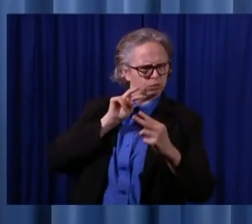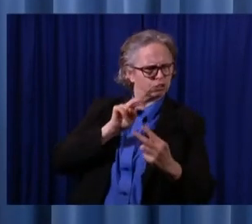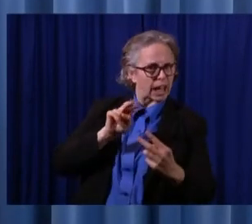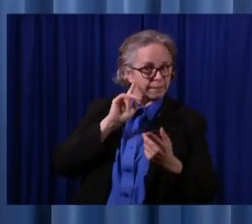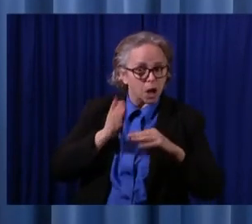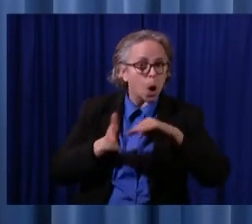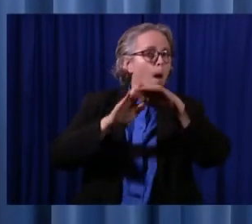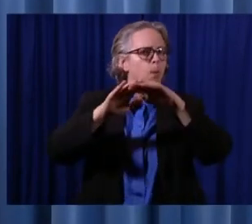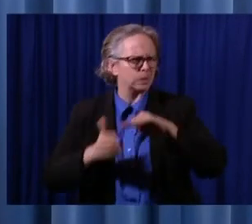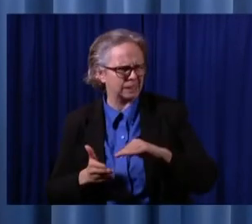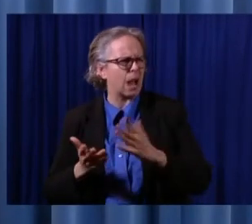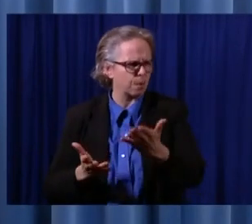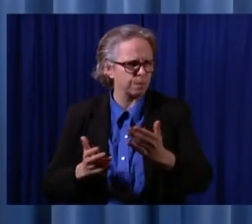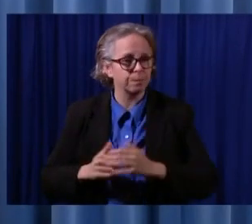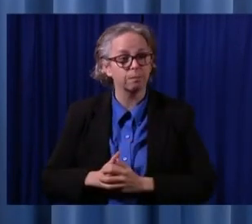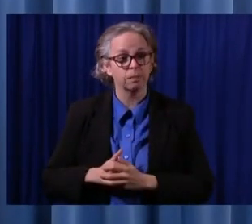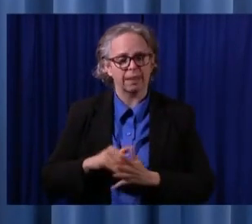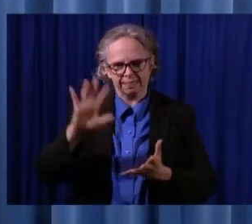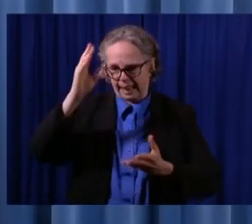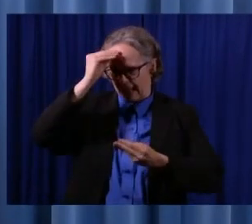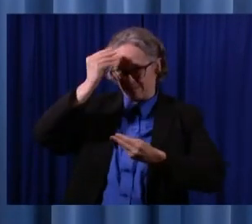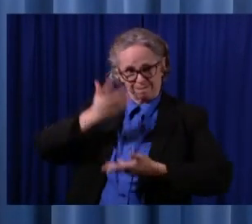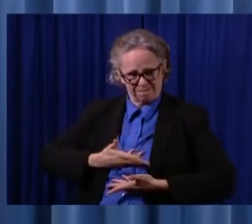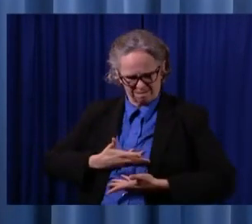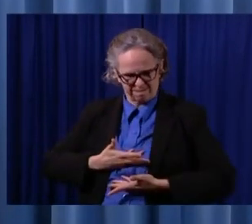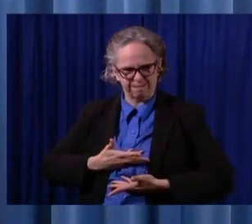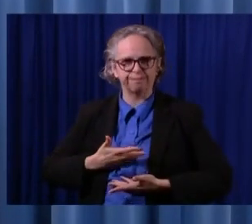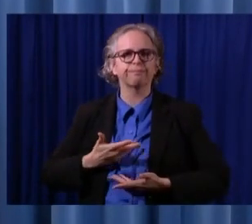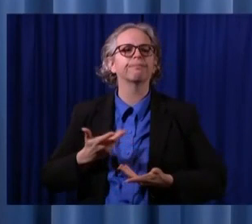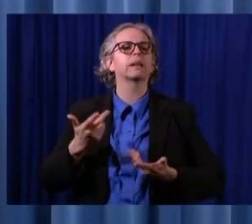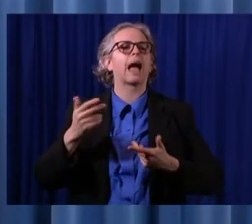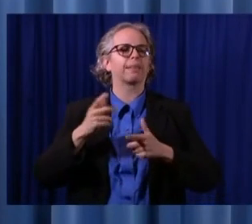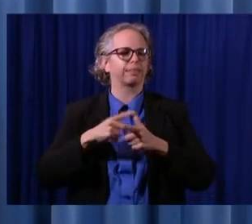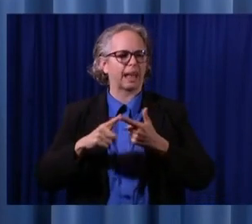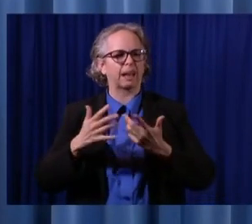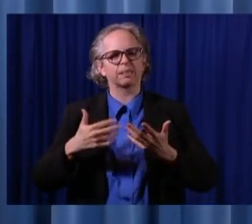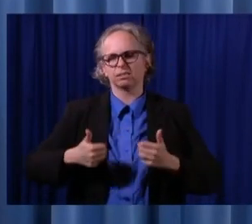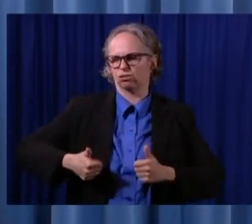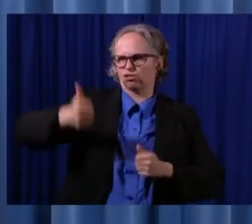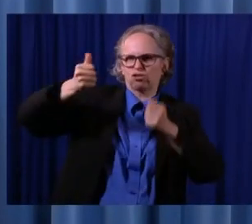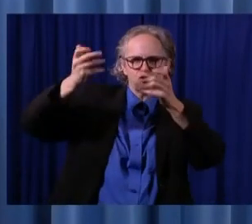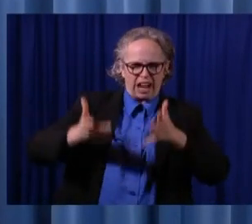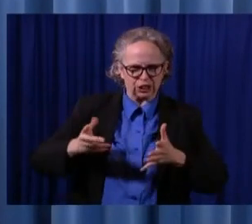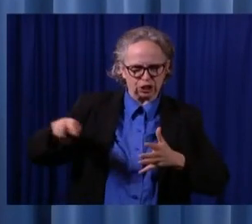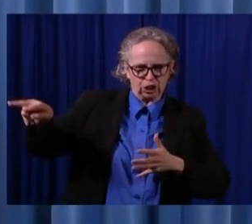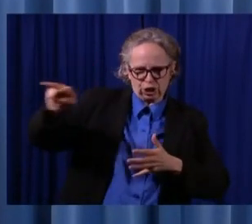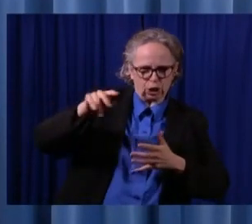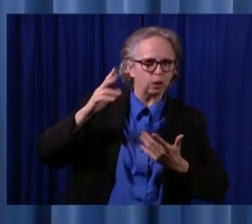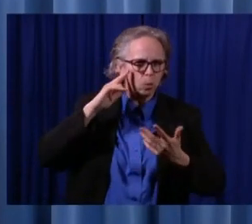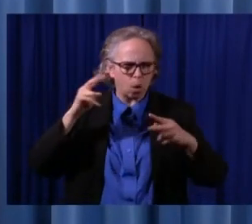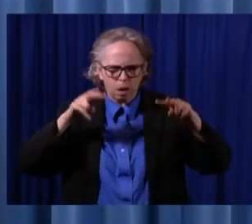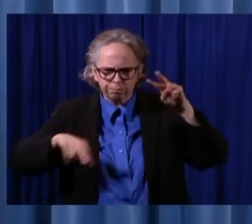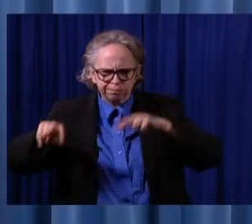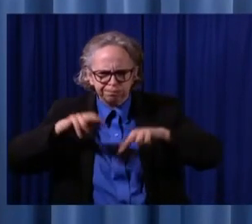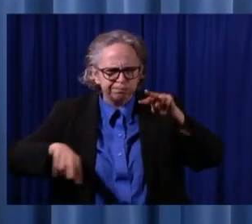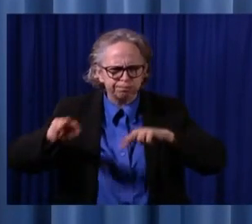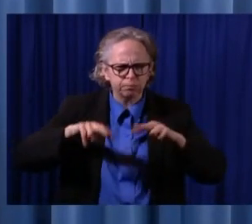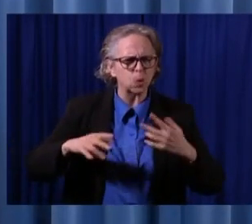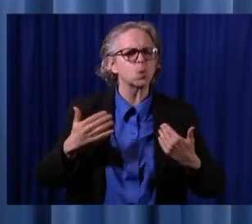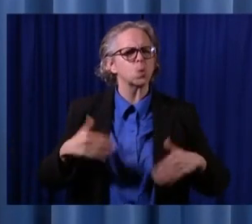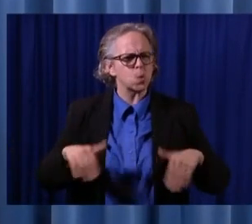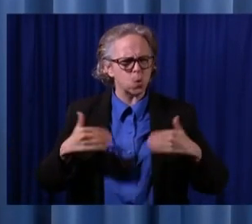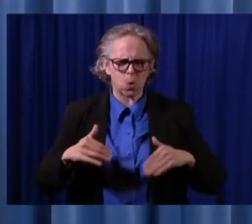supply me and what they supply the director and the local departments is information if they're starting to see trend